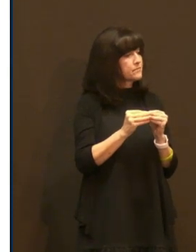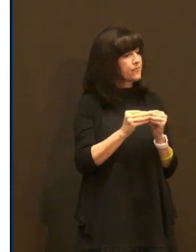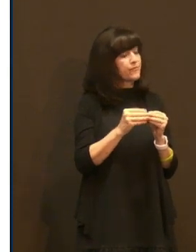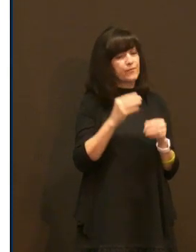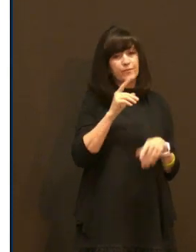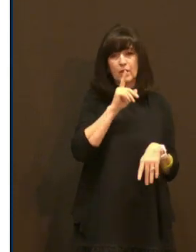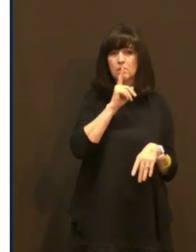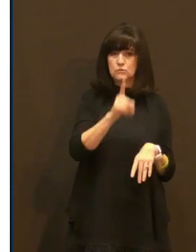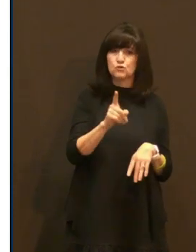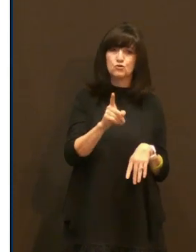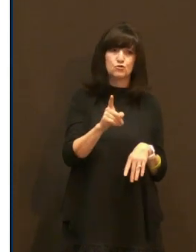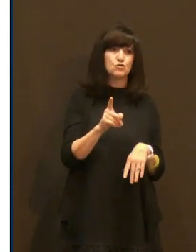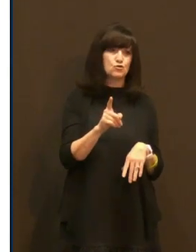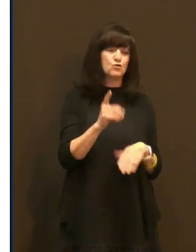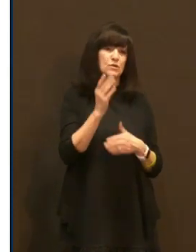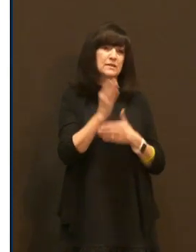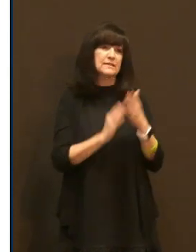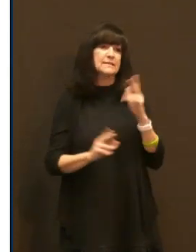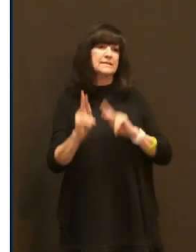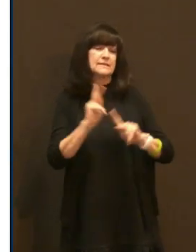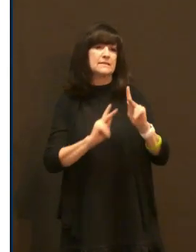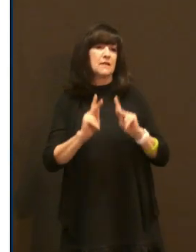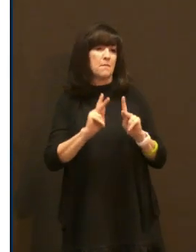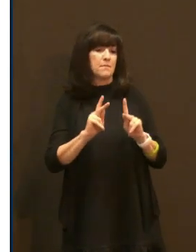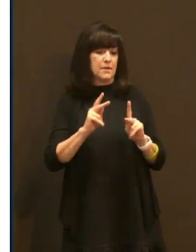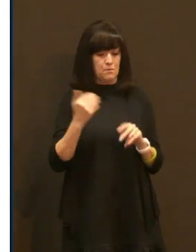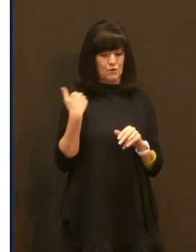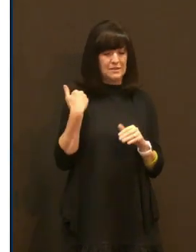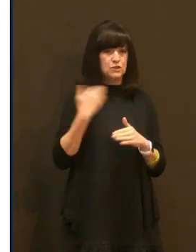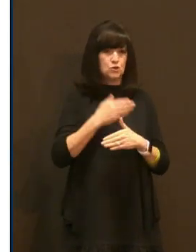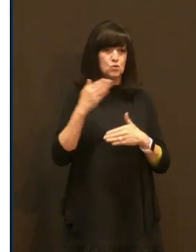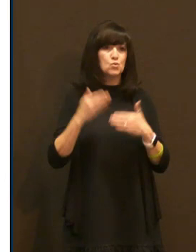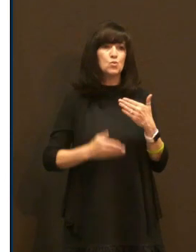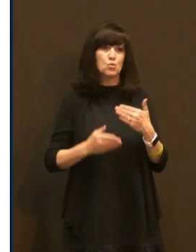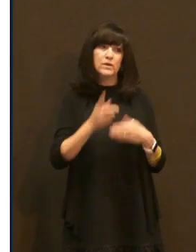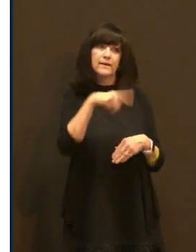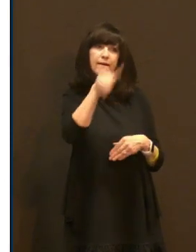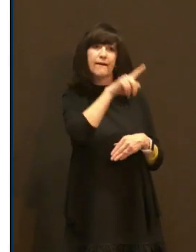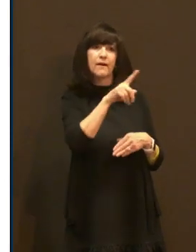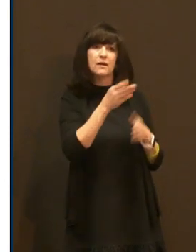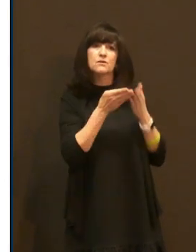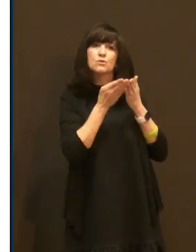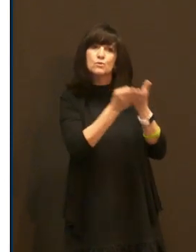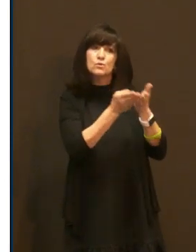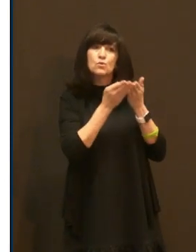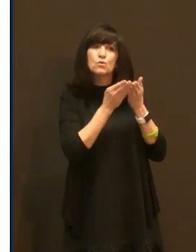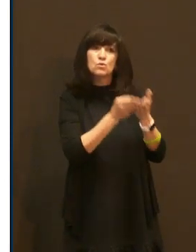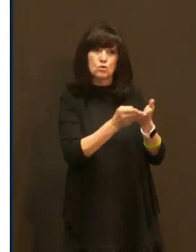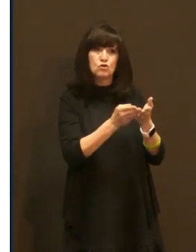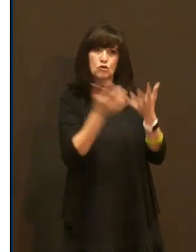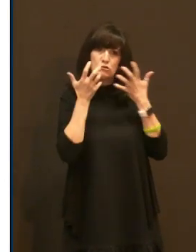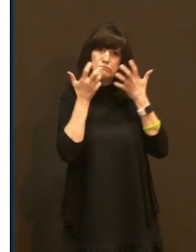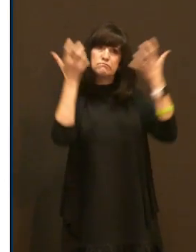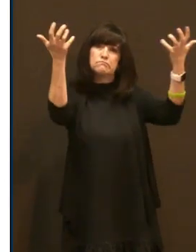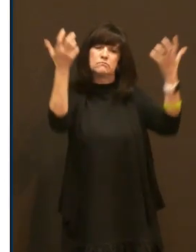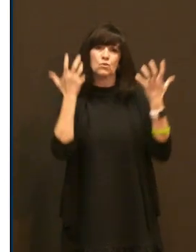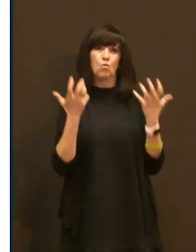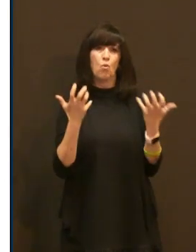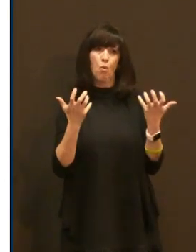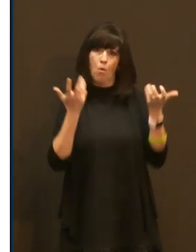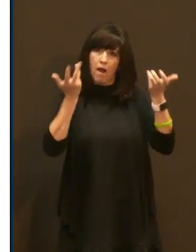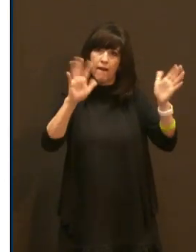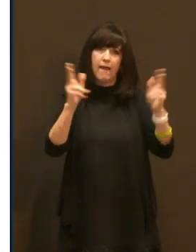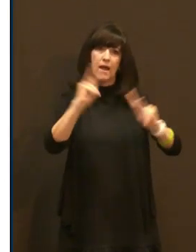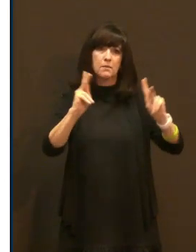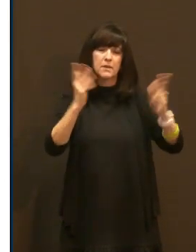saw the outcry from the charter industry this weekend, and, we kind of made sure that we reached out to them. We had conversations yesterday with one